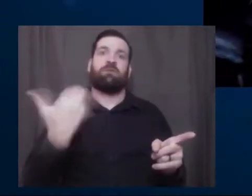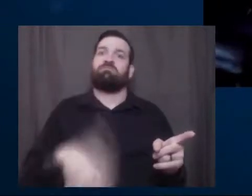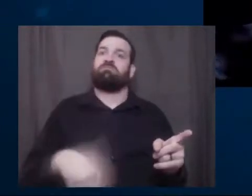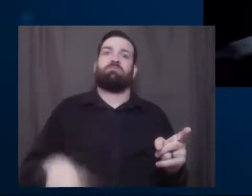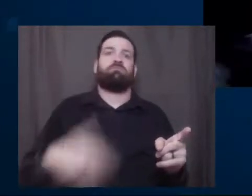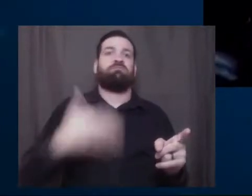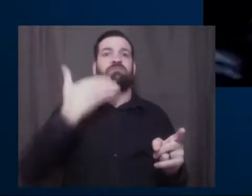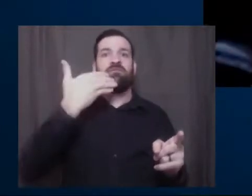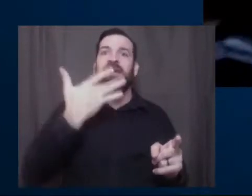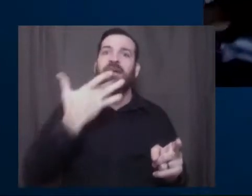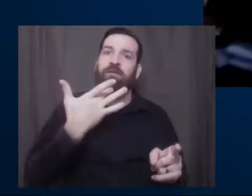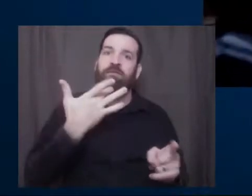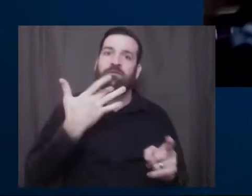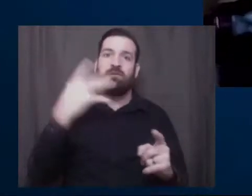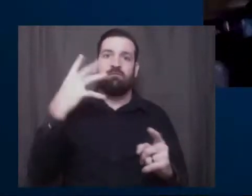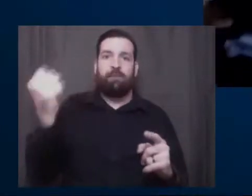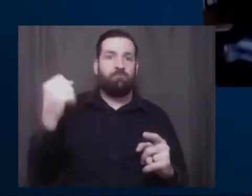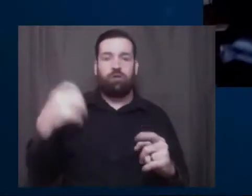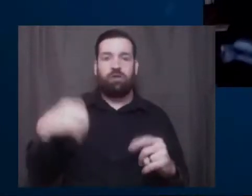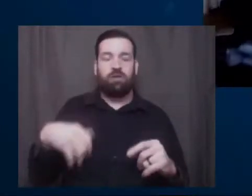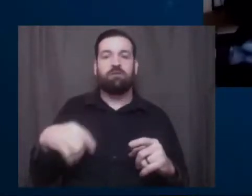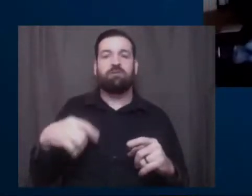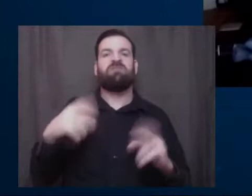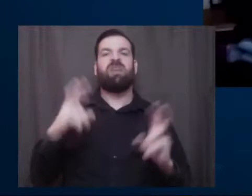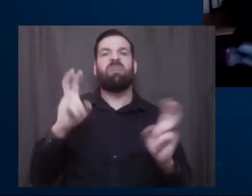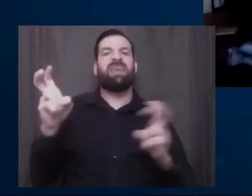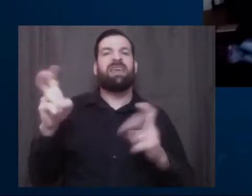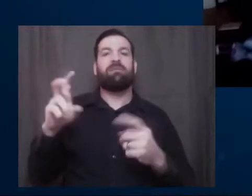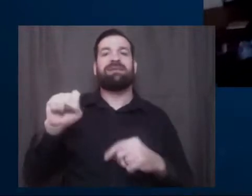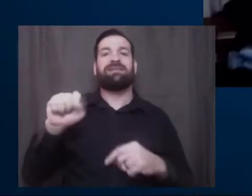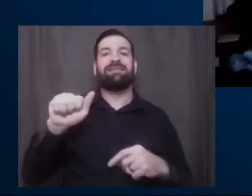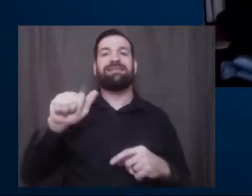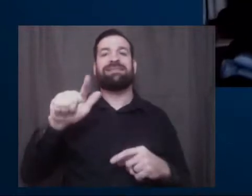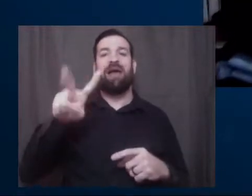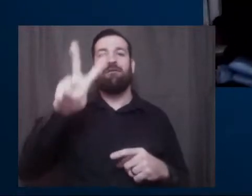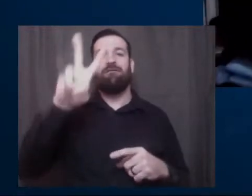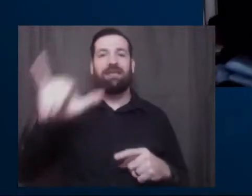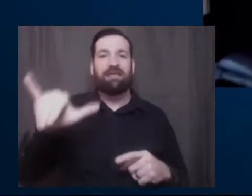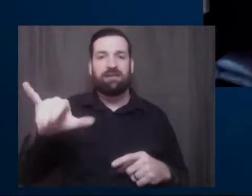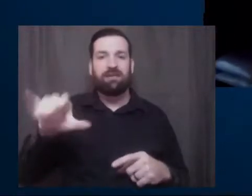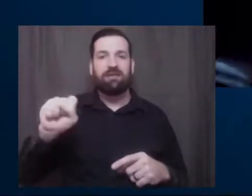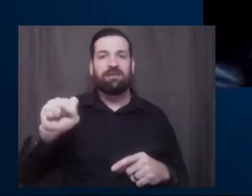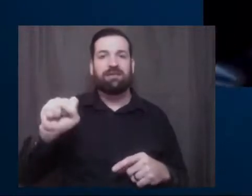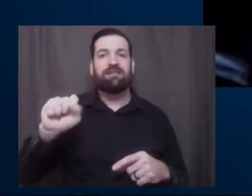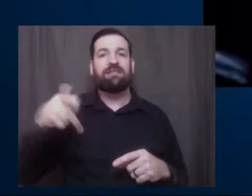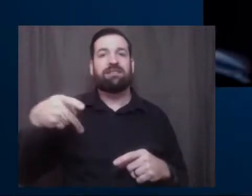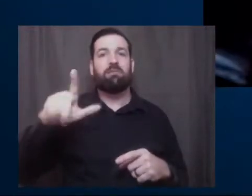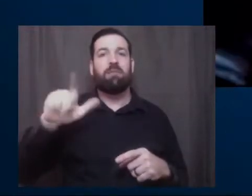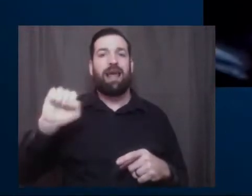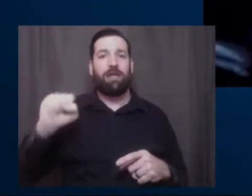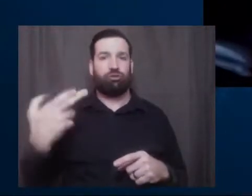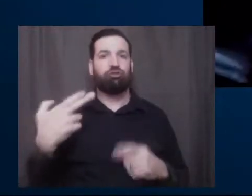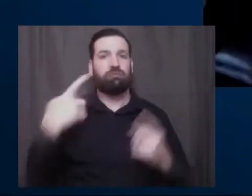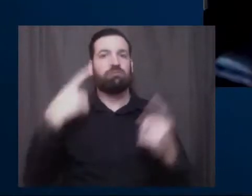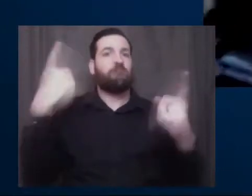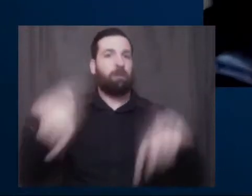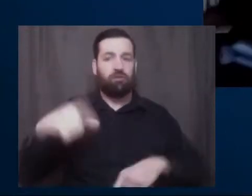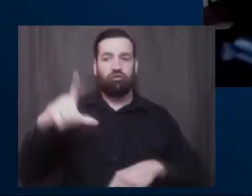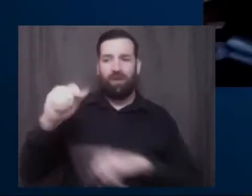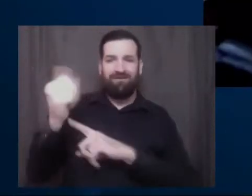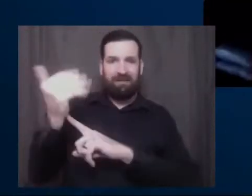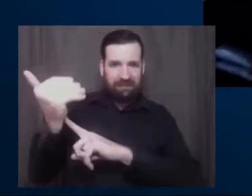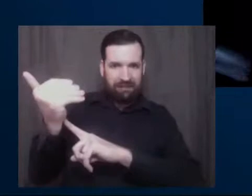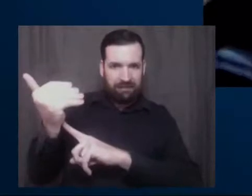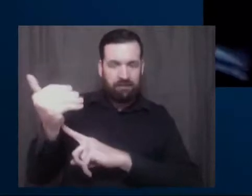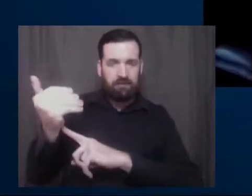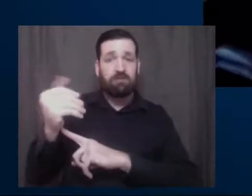a whole thing that happened is when the Salvi splash really became a thing. Back in 2015, it was on